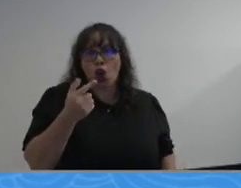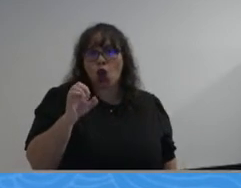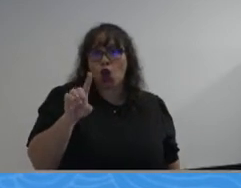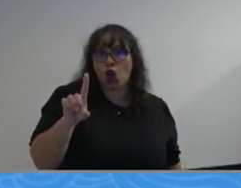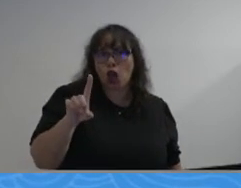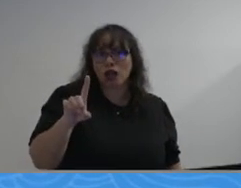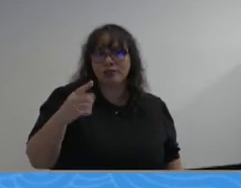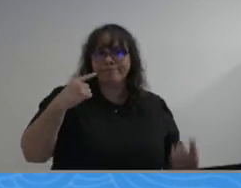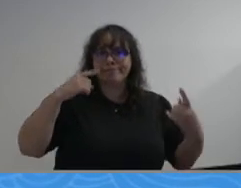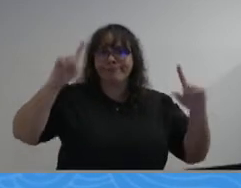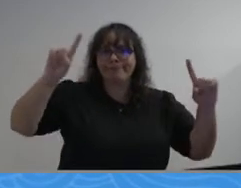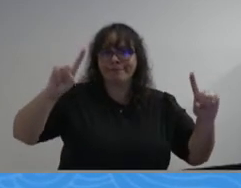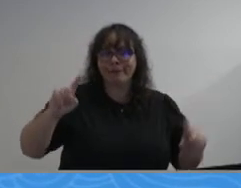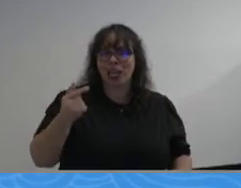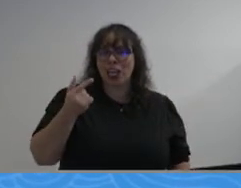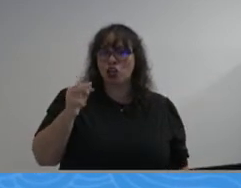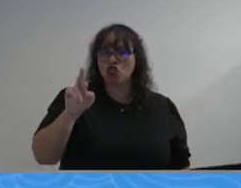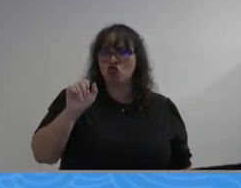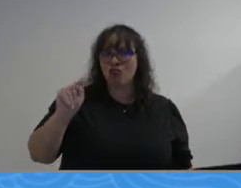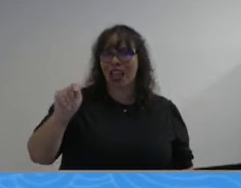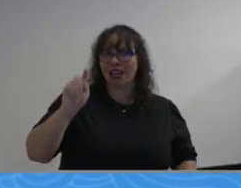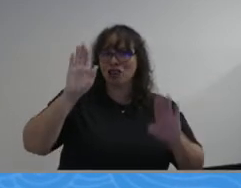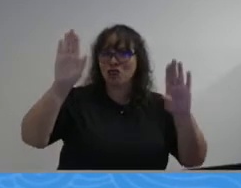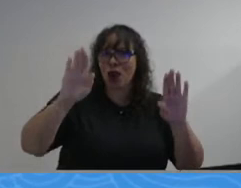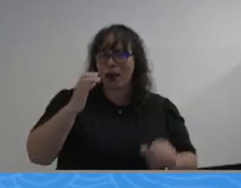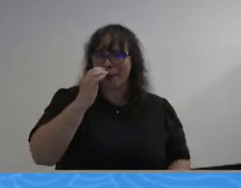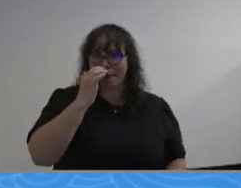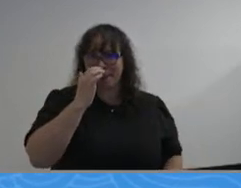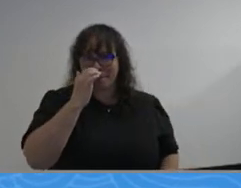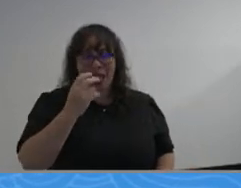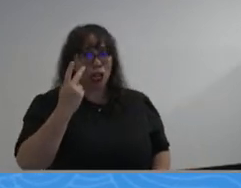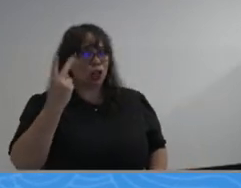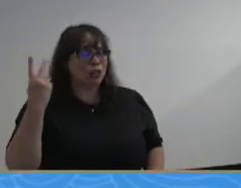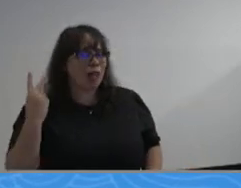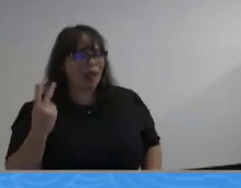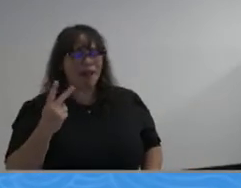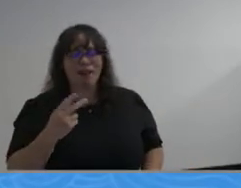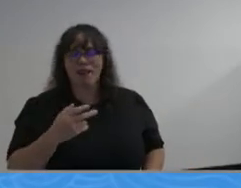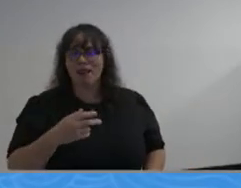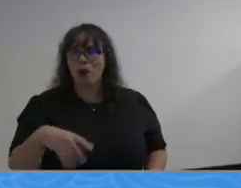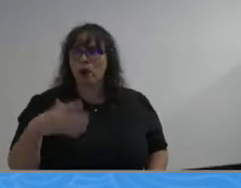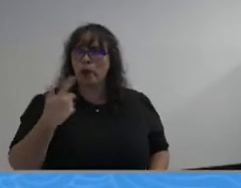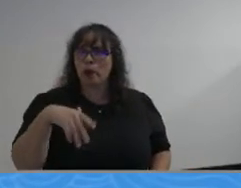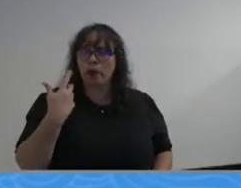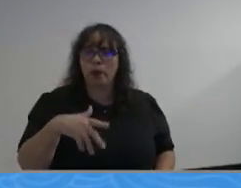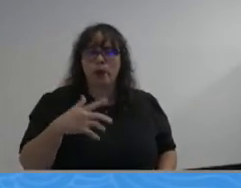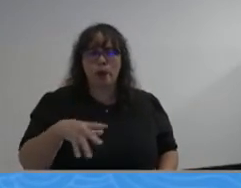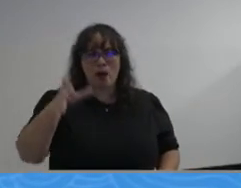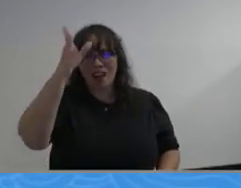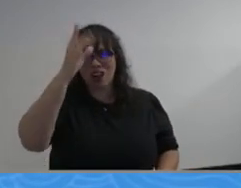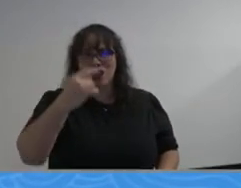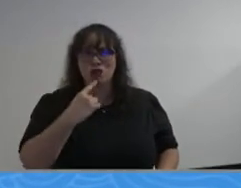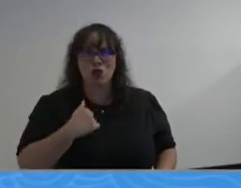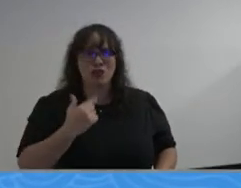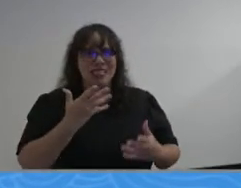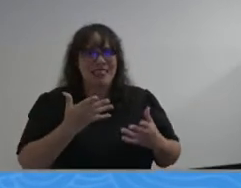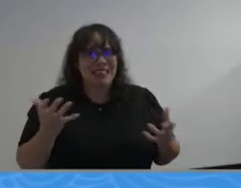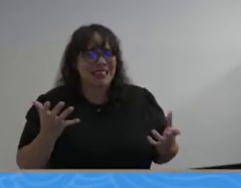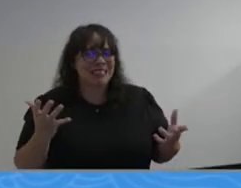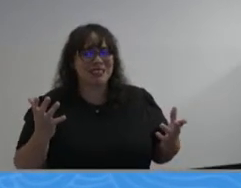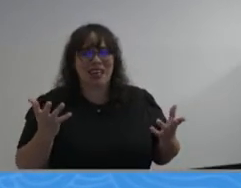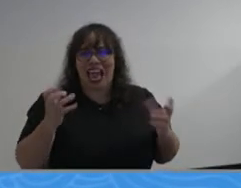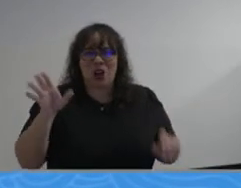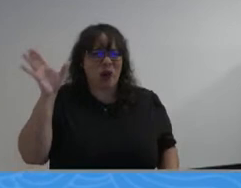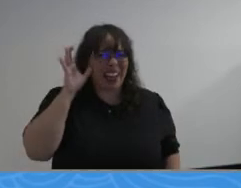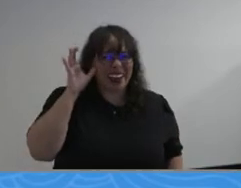great. And now that I look back, I'm so grateful that he said things that I didn't want to hear, but I needed to hear. He did things that I